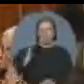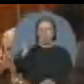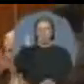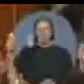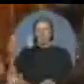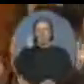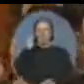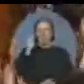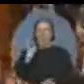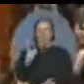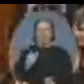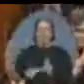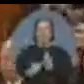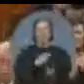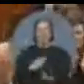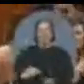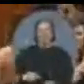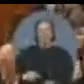anti-democratic.